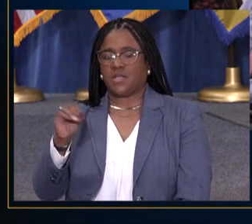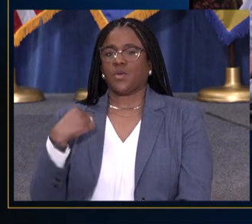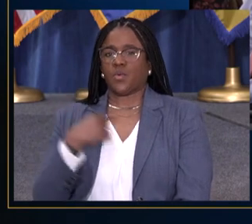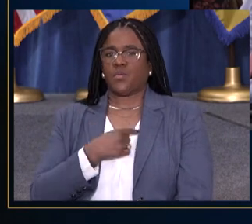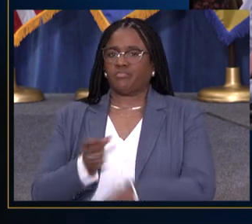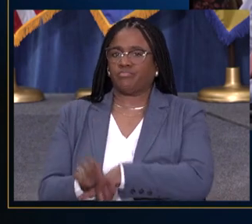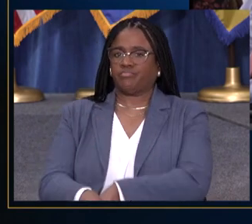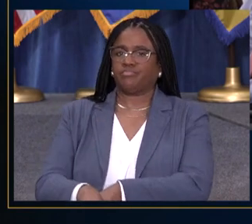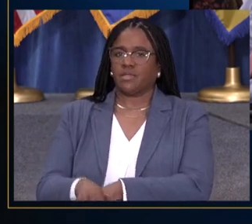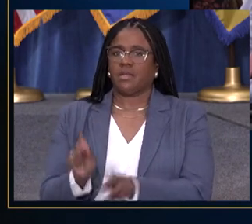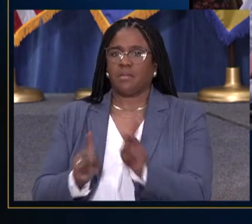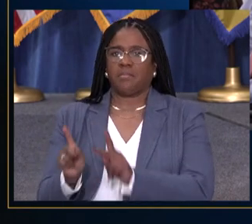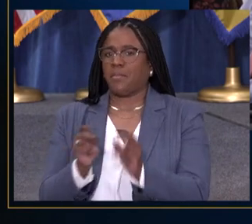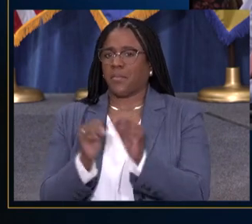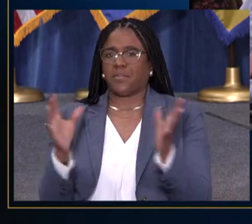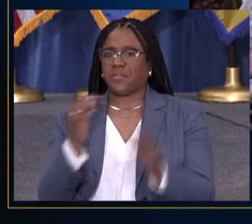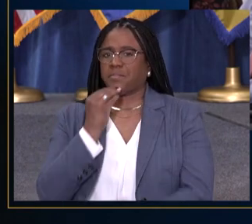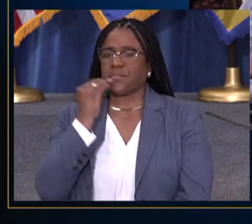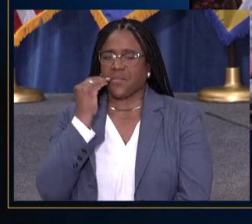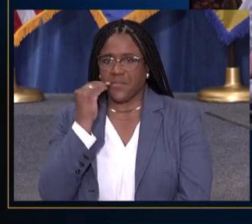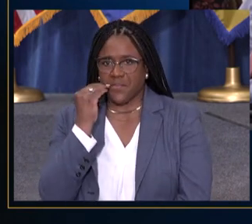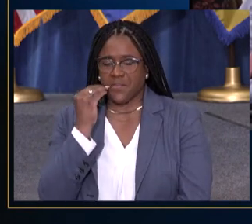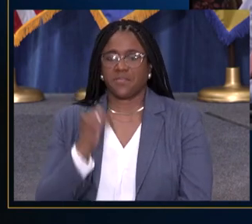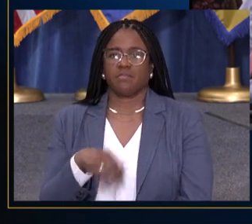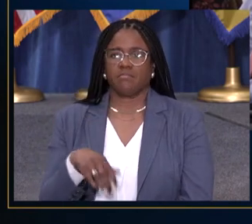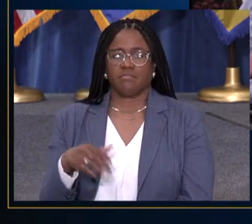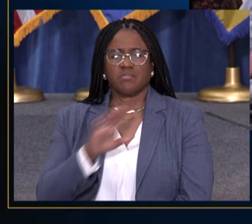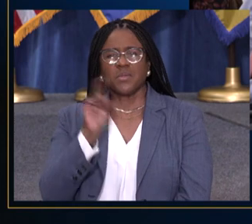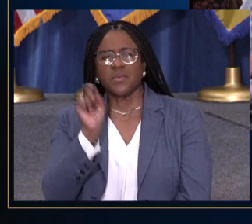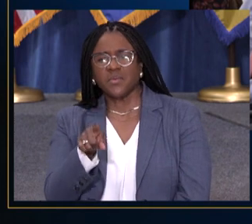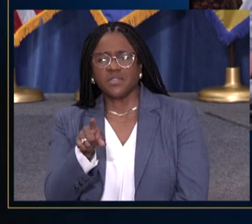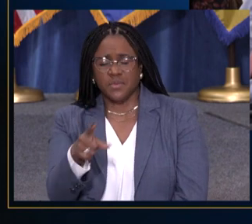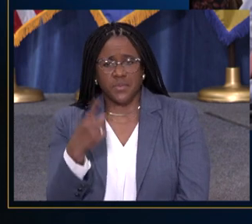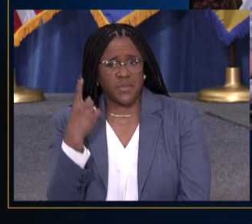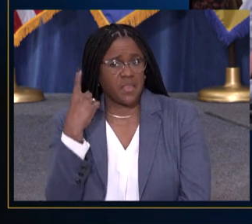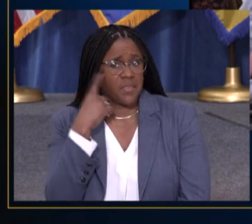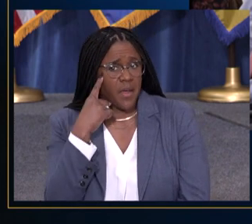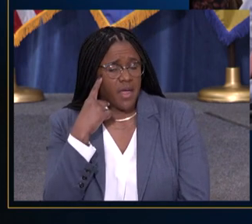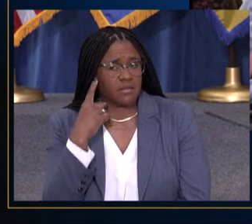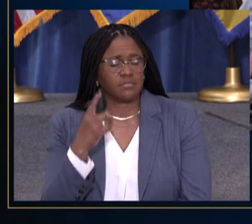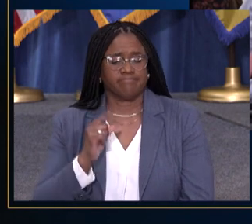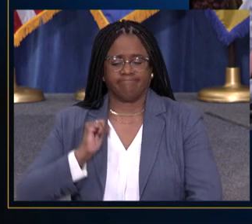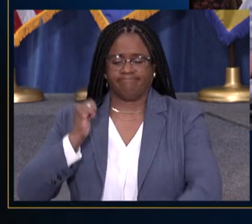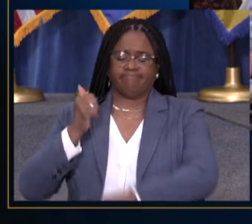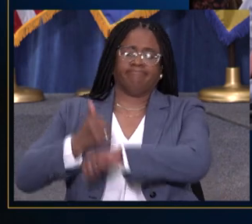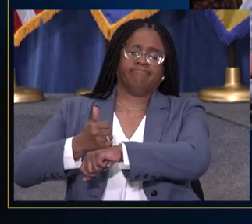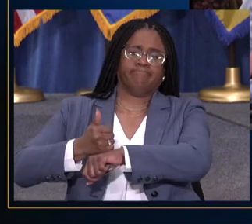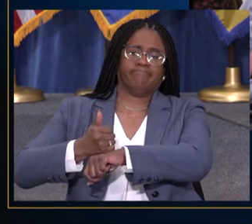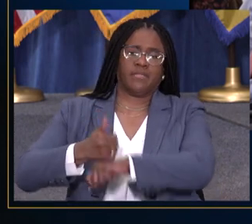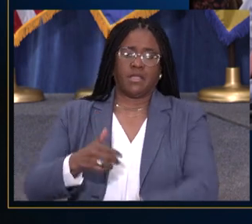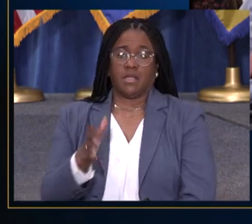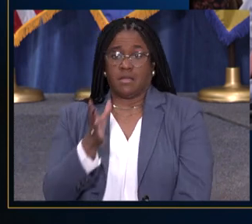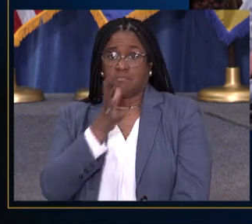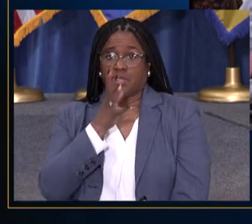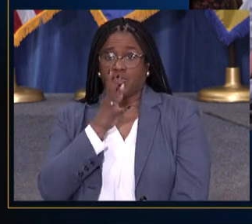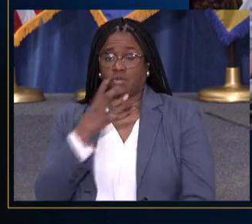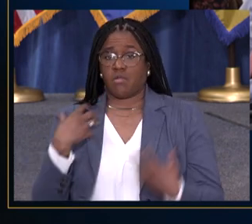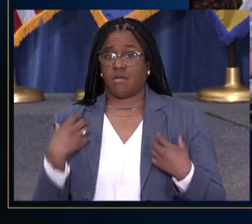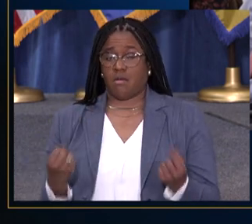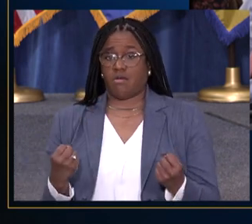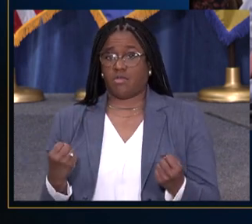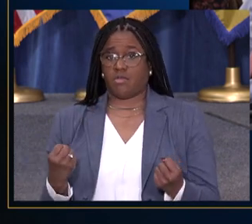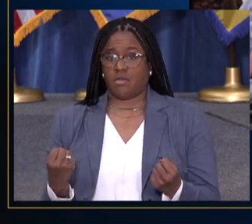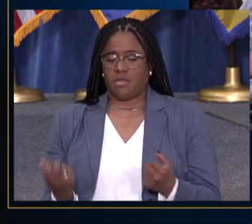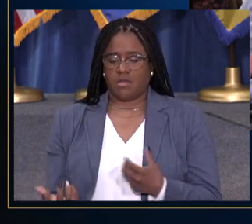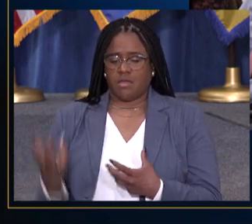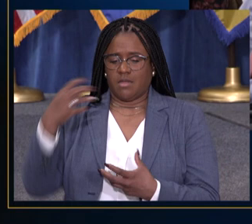homelessness. My question is, have you all ever thought about implementing maternal health into